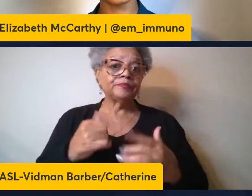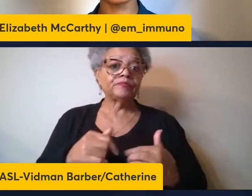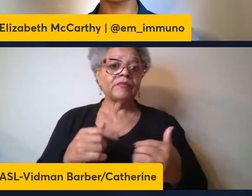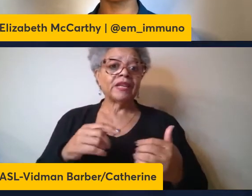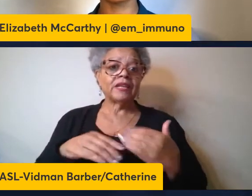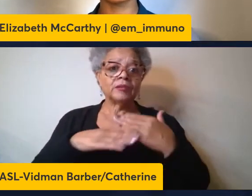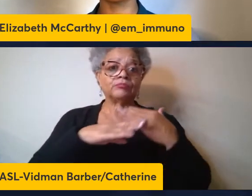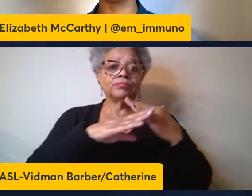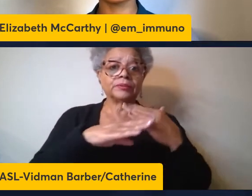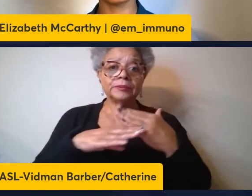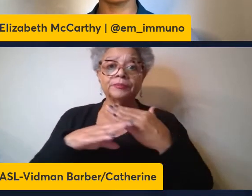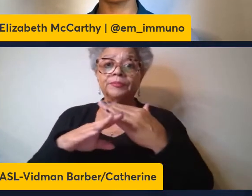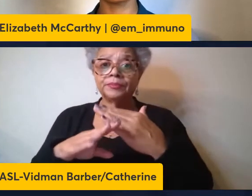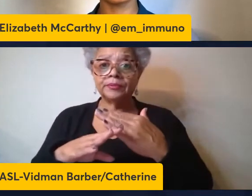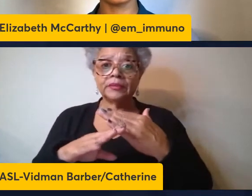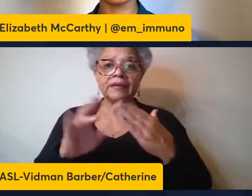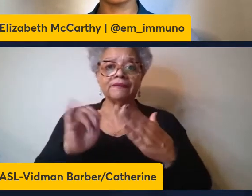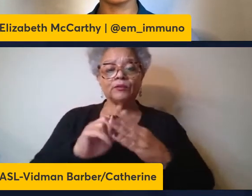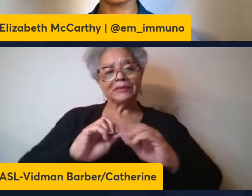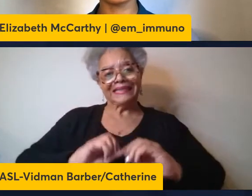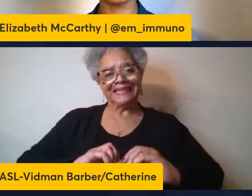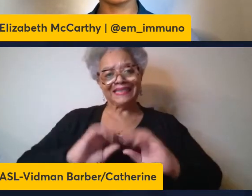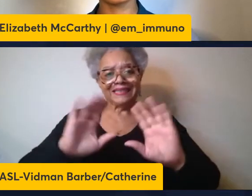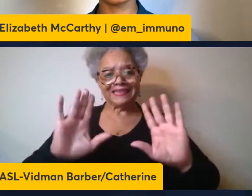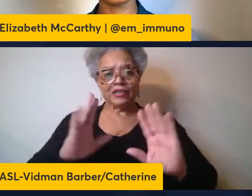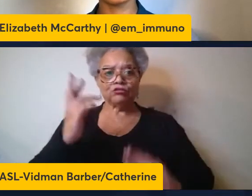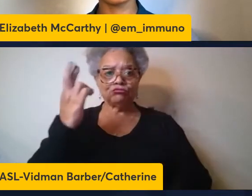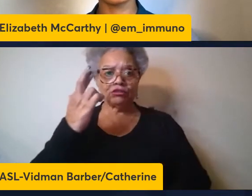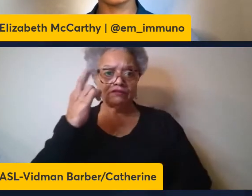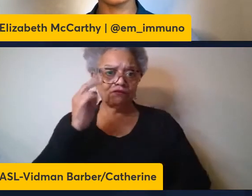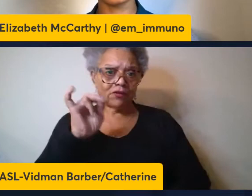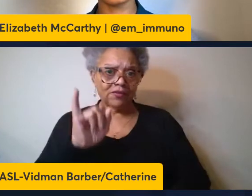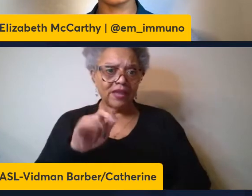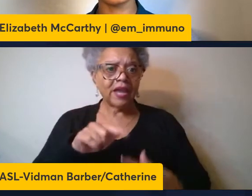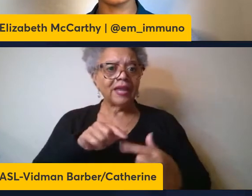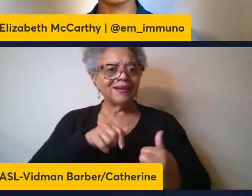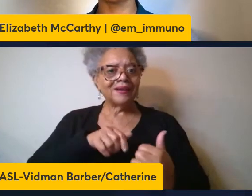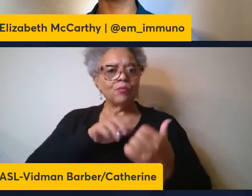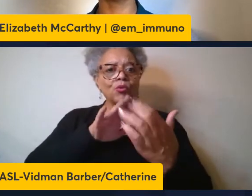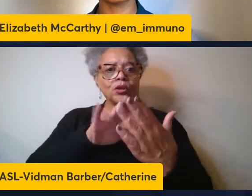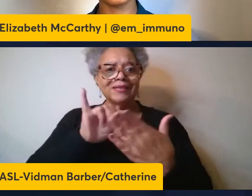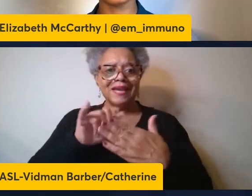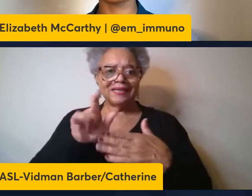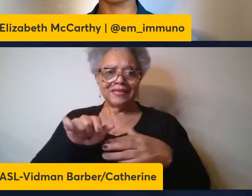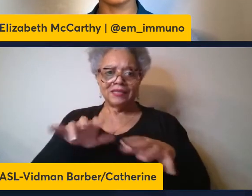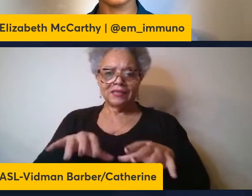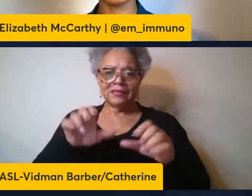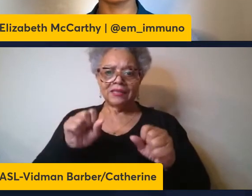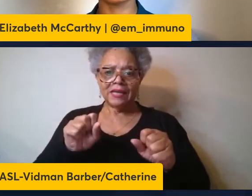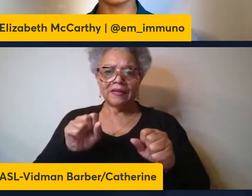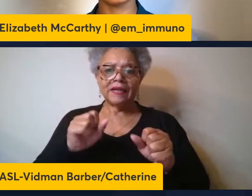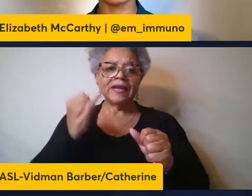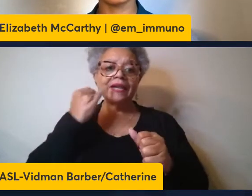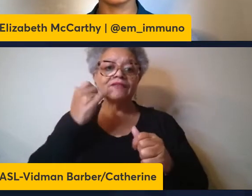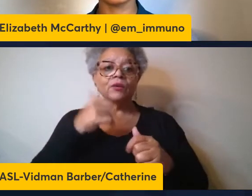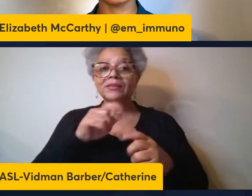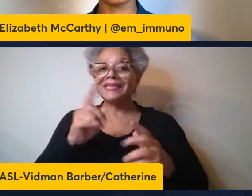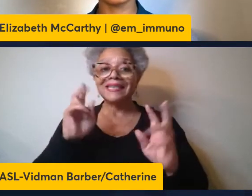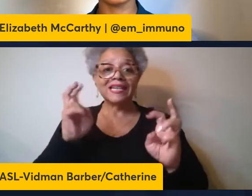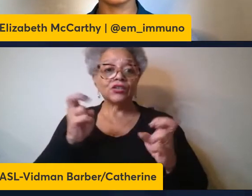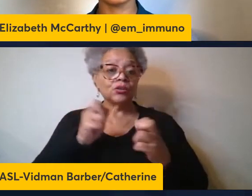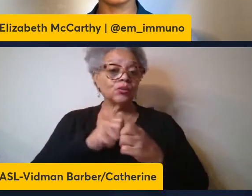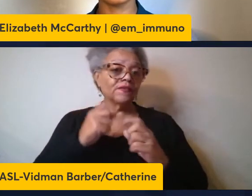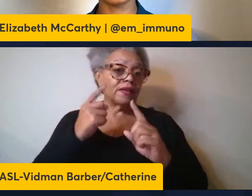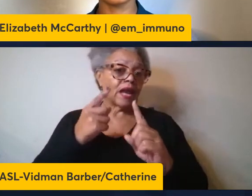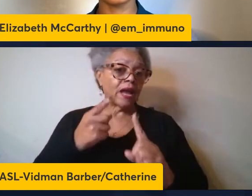blocks, there was a sort of clear reason or approach I had to take. If there's an issue with the object,